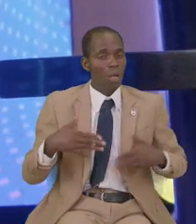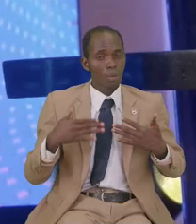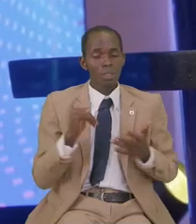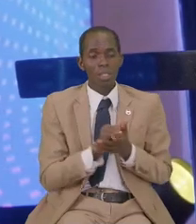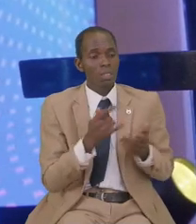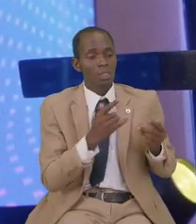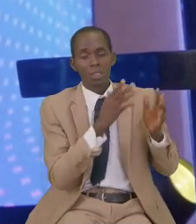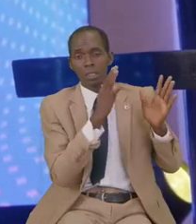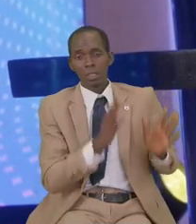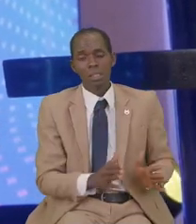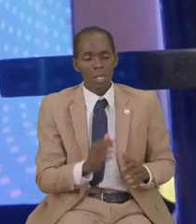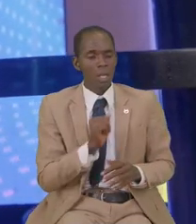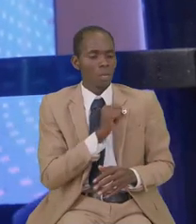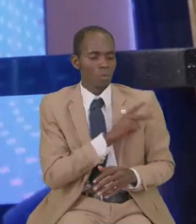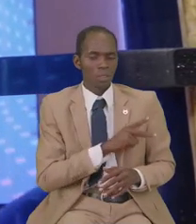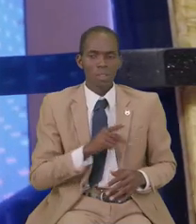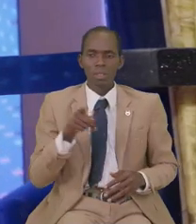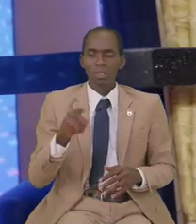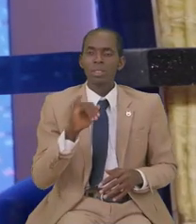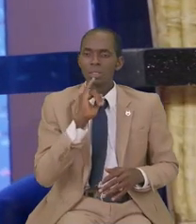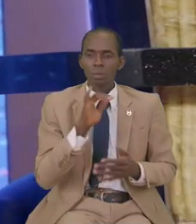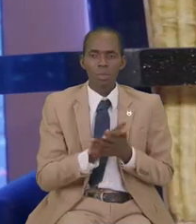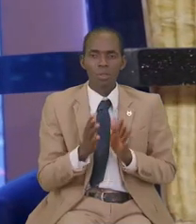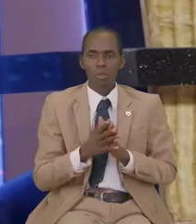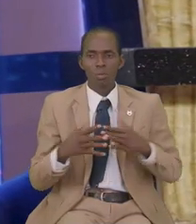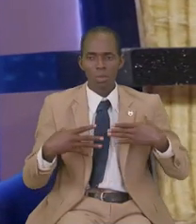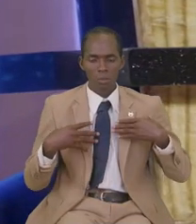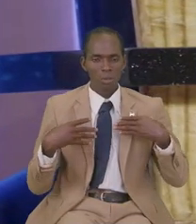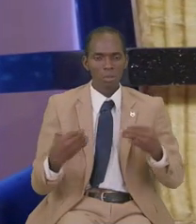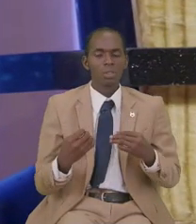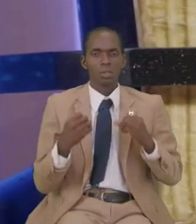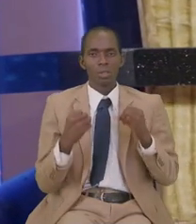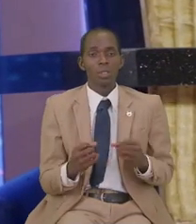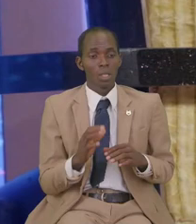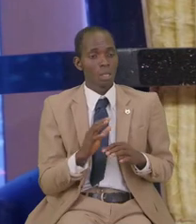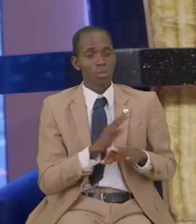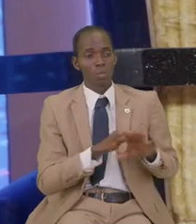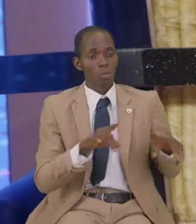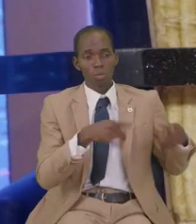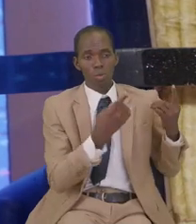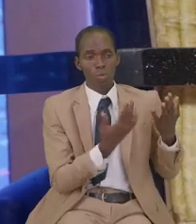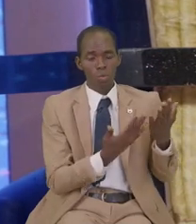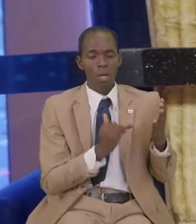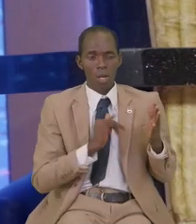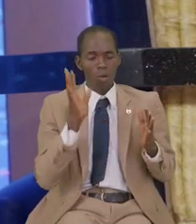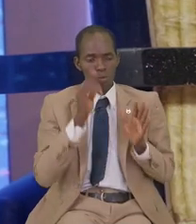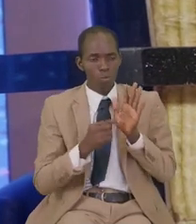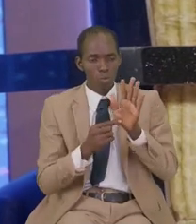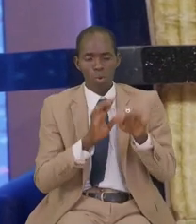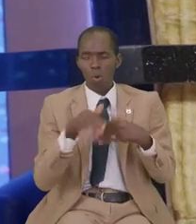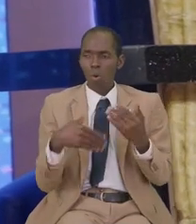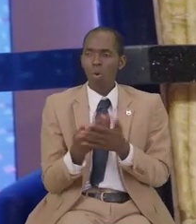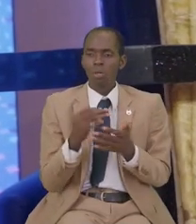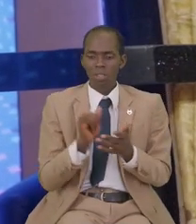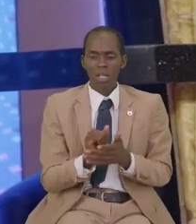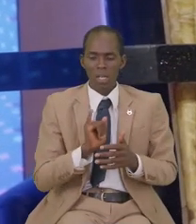they appreciated his getting well. And he said, don't go yet. I will show you all that I possess. All